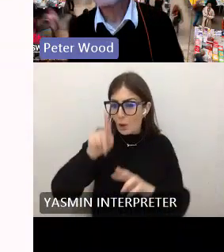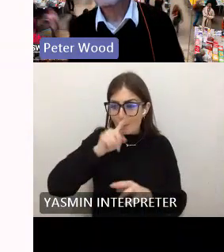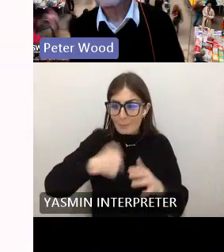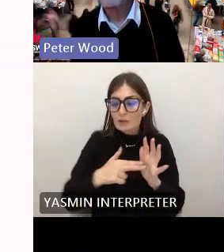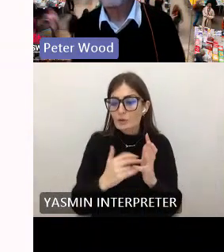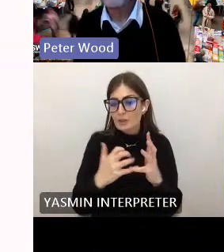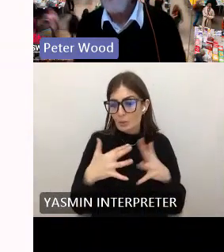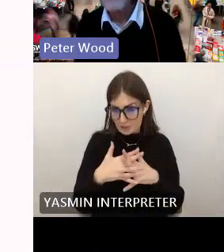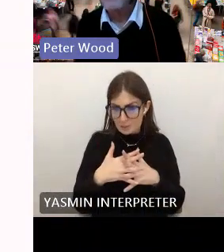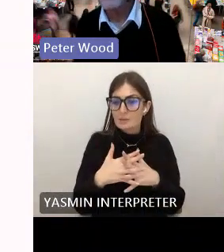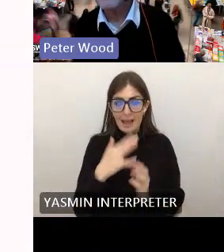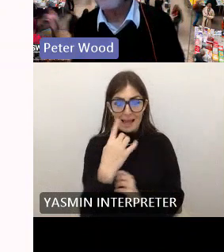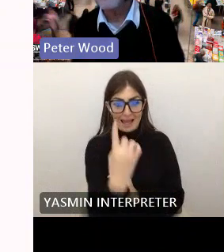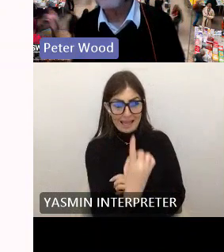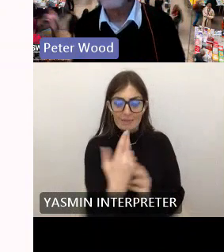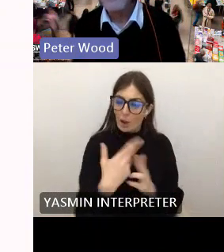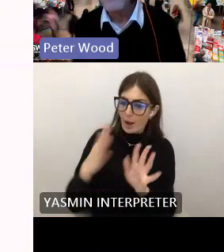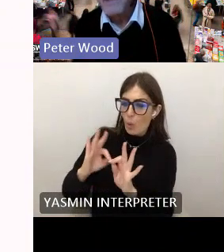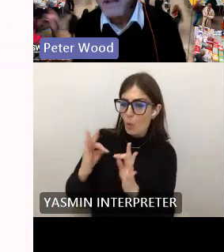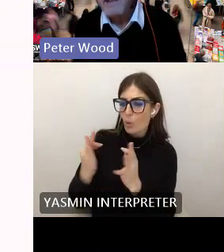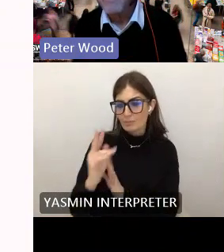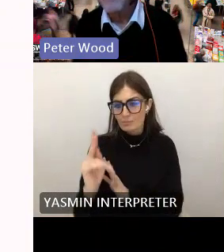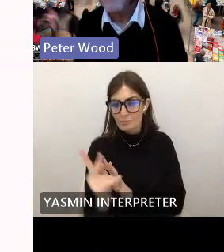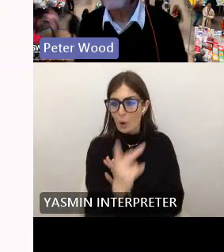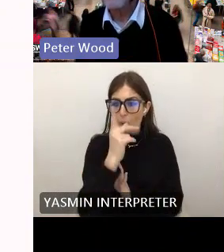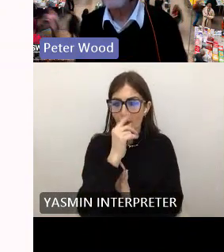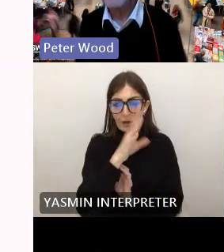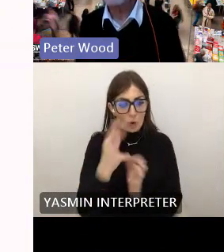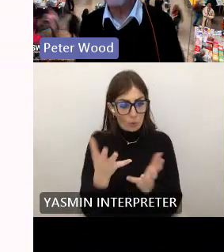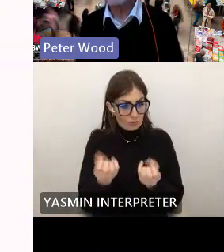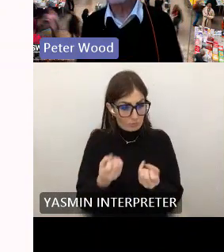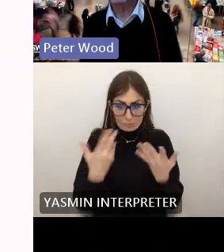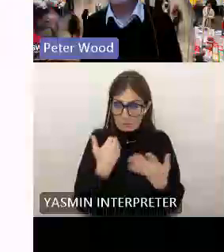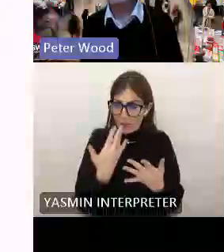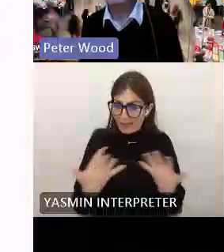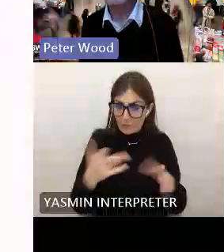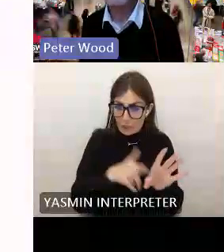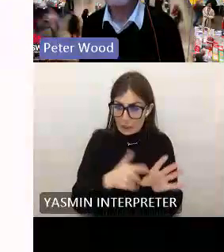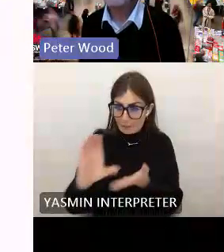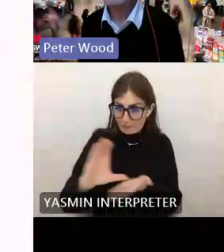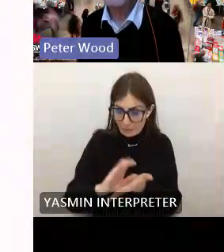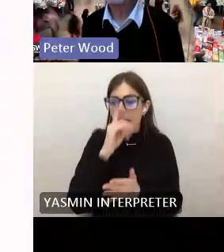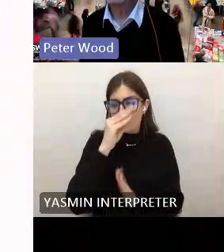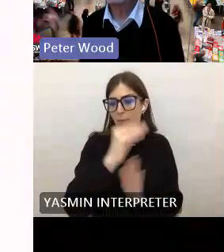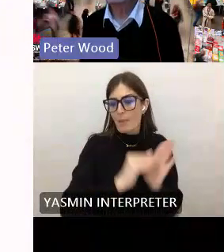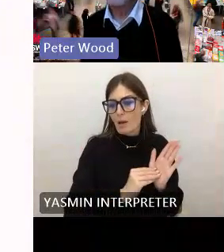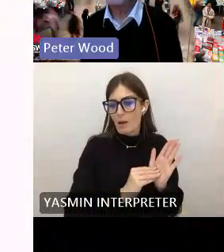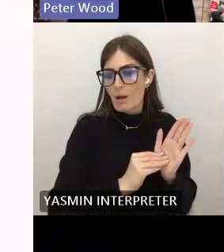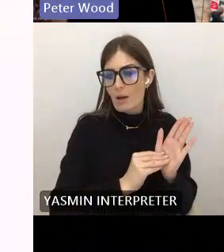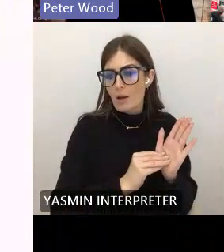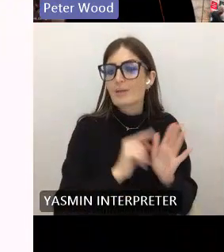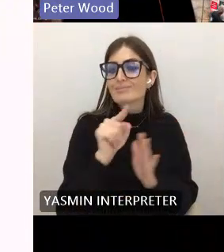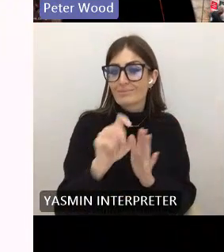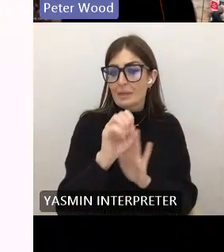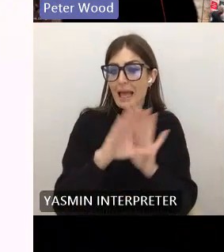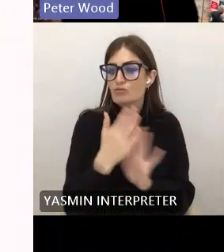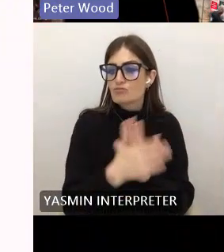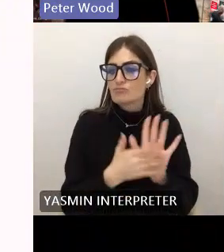Wales. Individuals and organisations not in receipt of multi-year funding can apply for this category. This category has been designed to